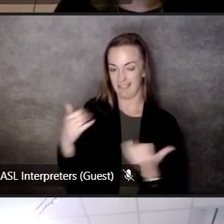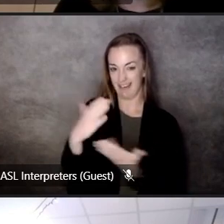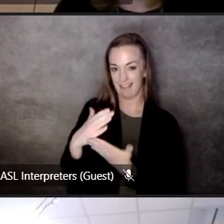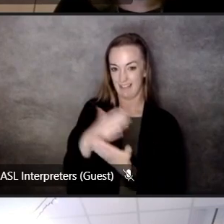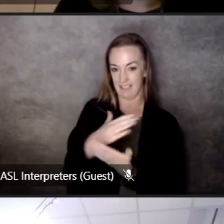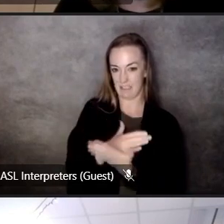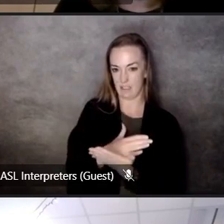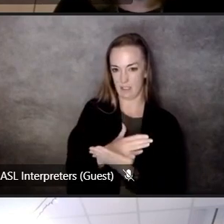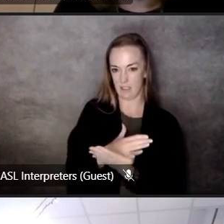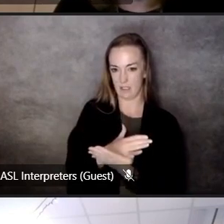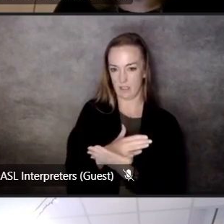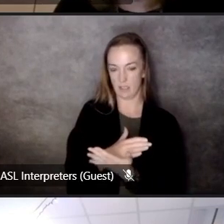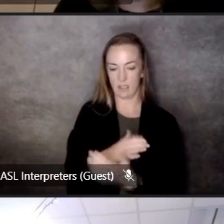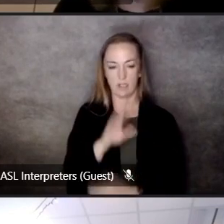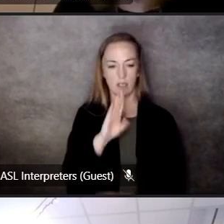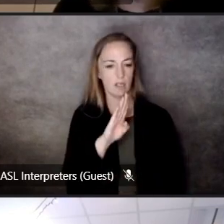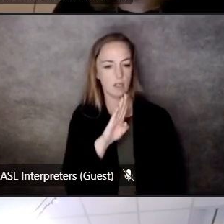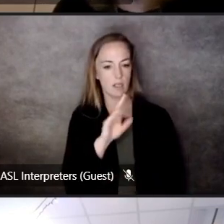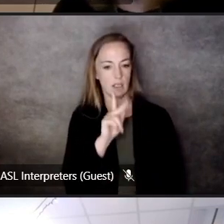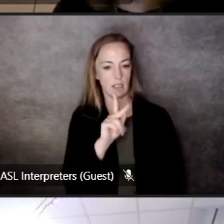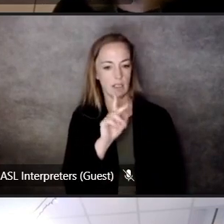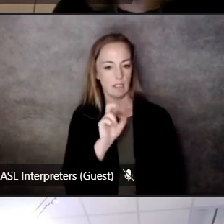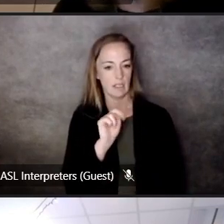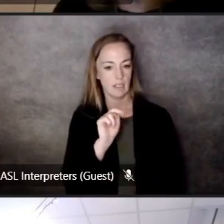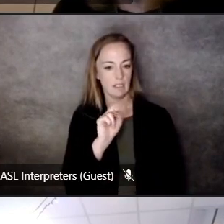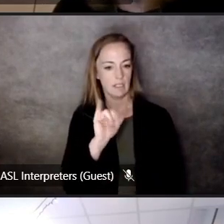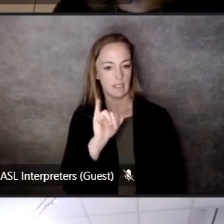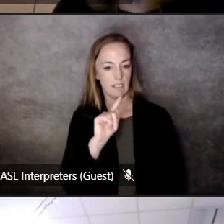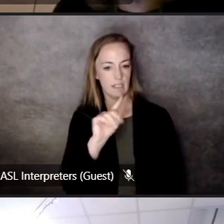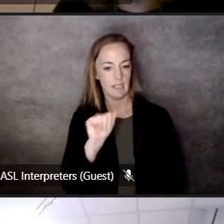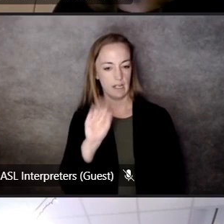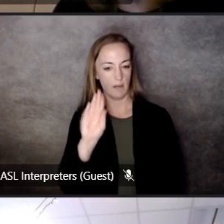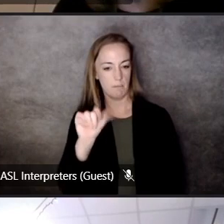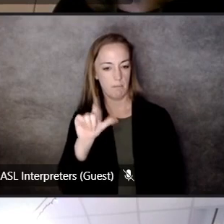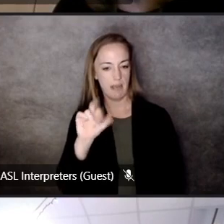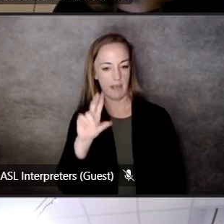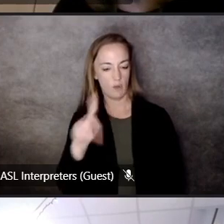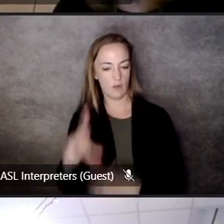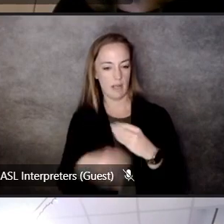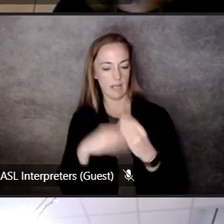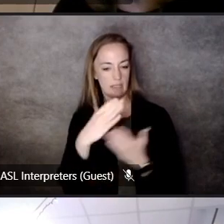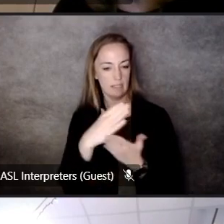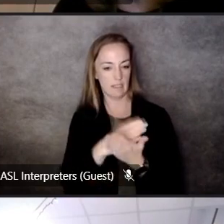Kenita Ballard was on that list as well. Thank you. Okay. Thank you.